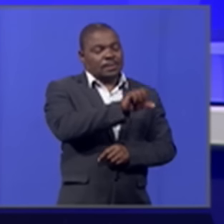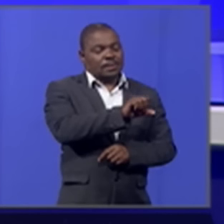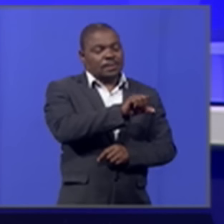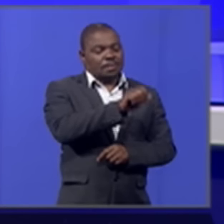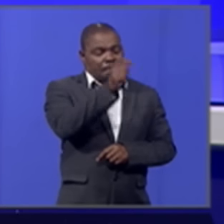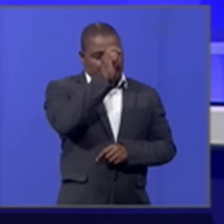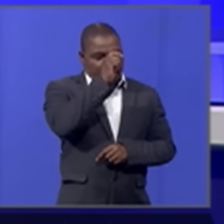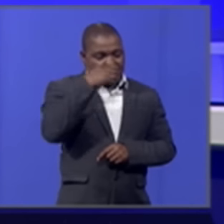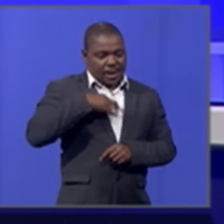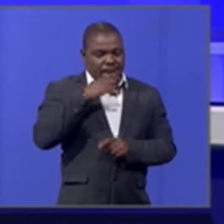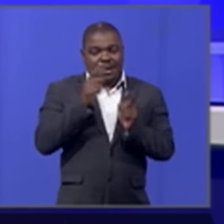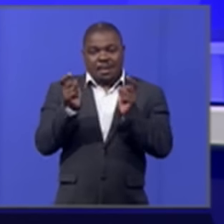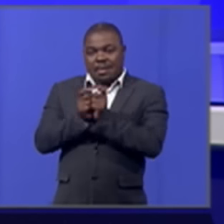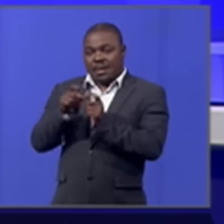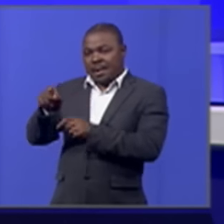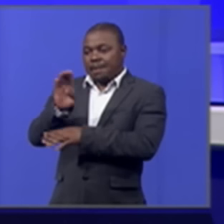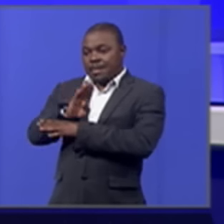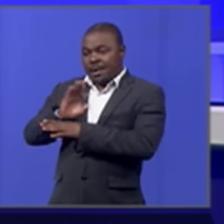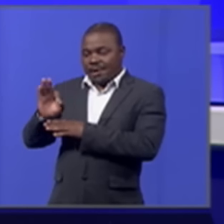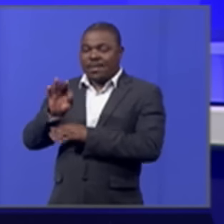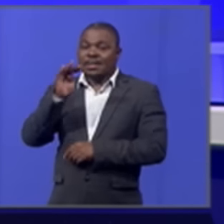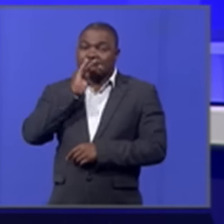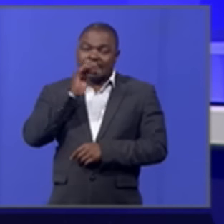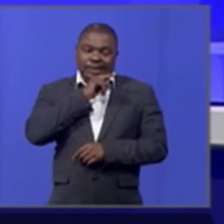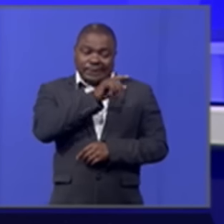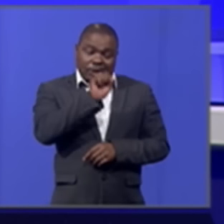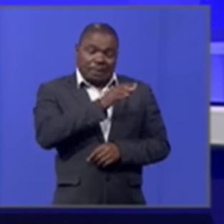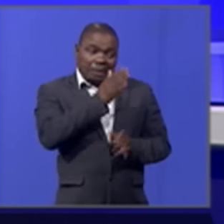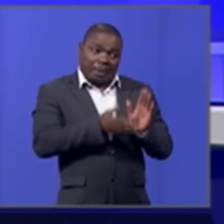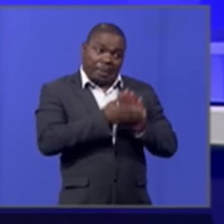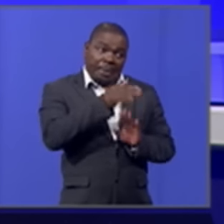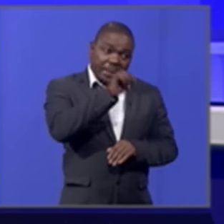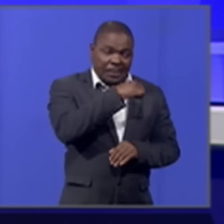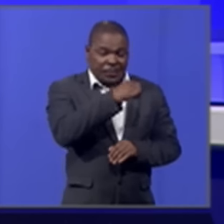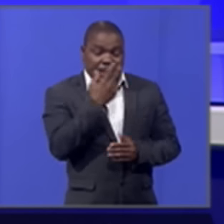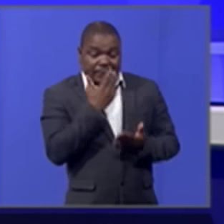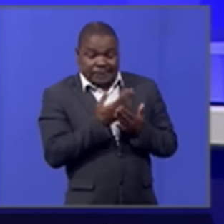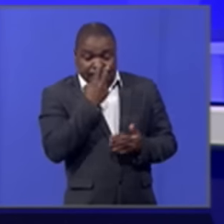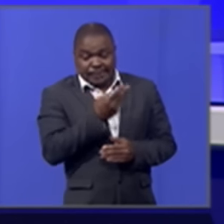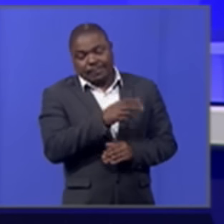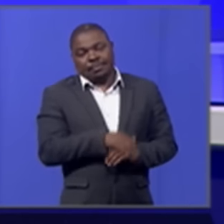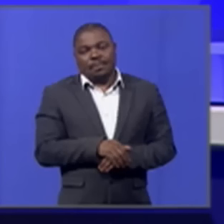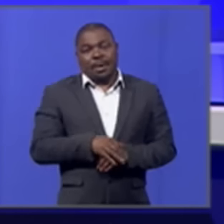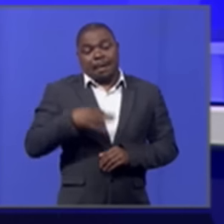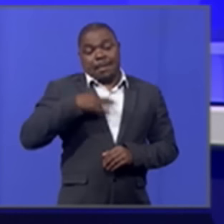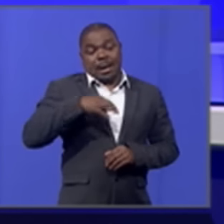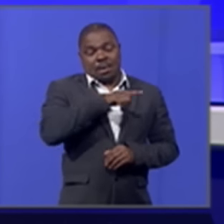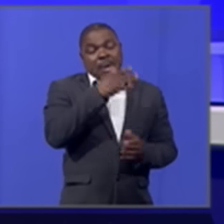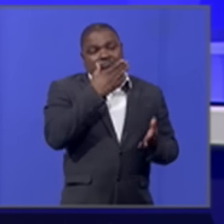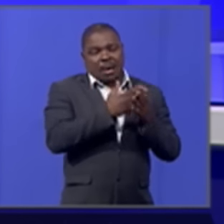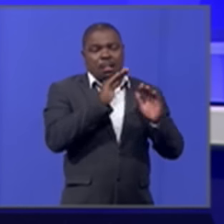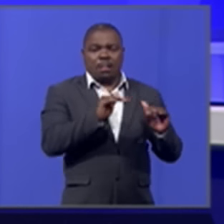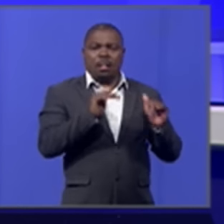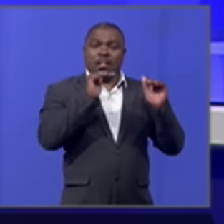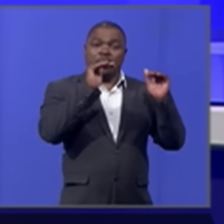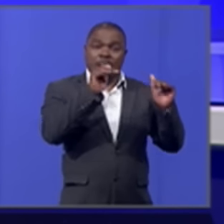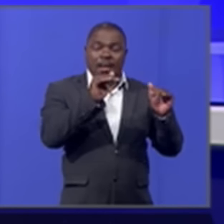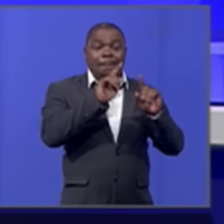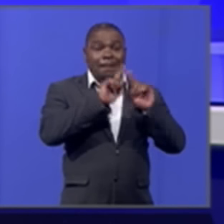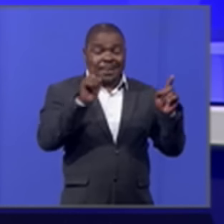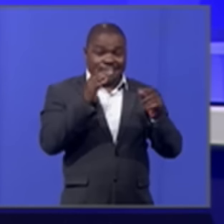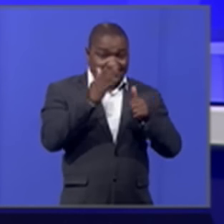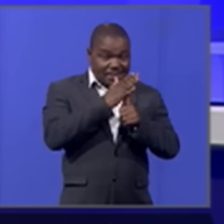Casablanca o tla swetsa isago ya Afrika Borwa mo kgaisanong eno. Banyana ba santse ba tla kgona go kwalifela legato la mantshano, mme